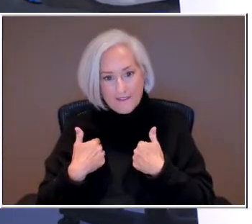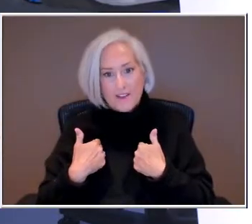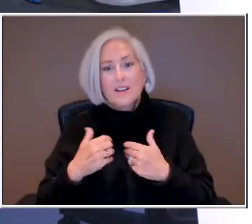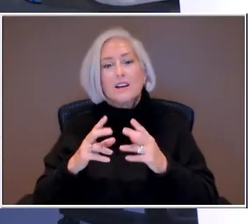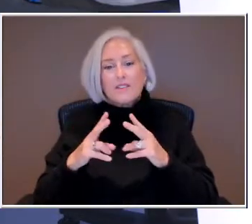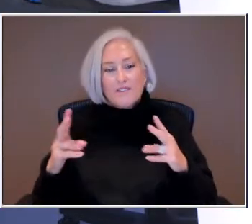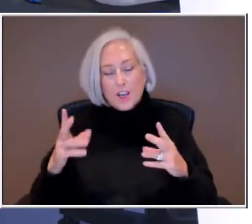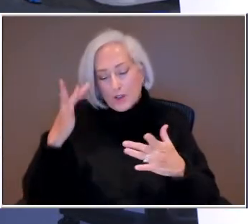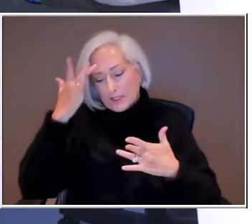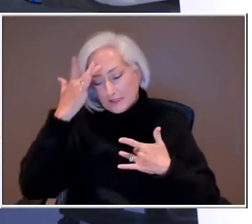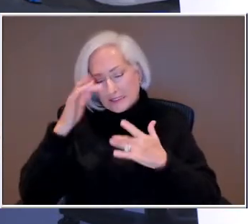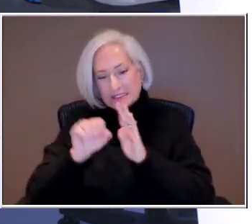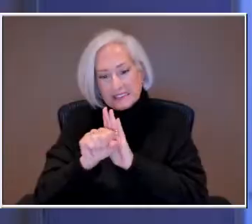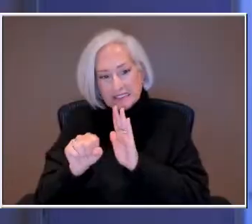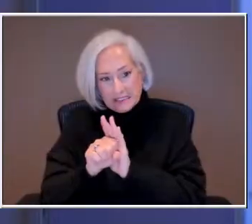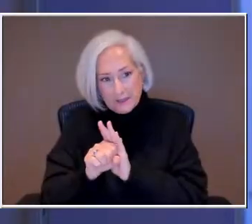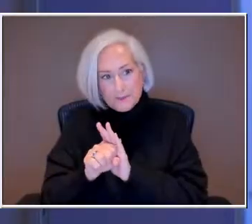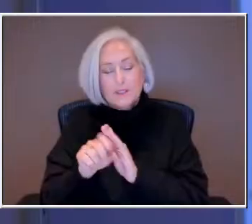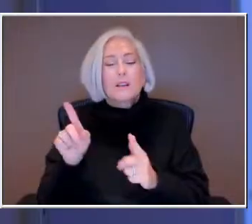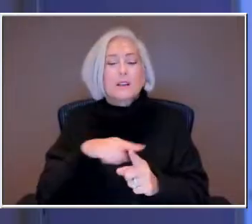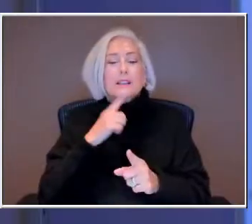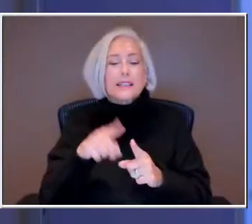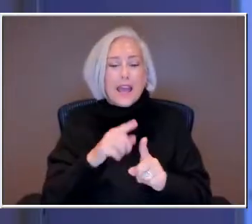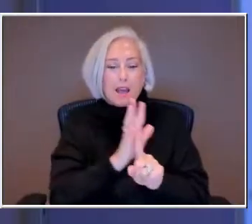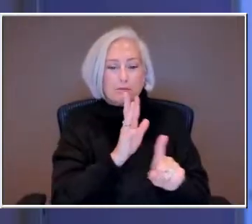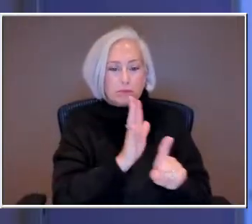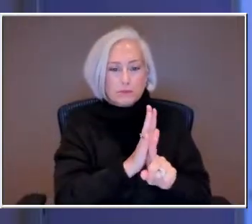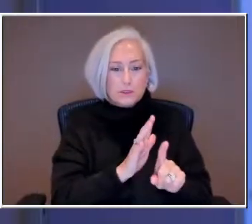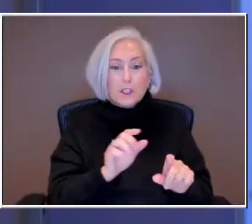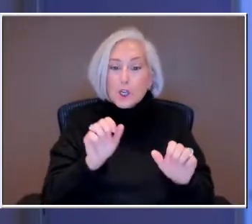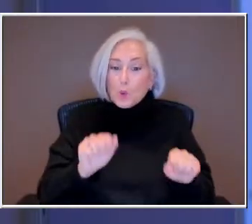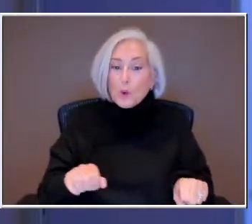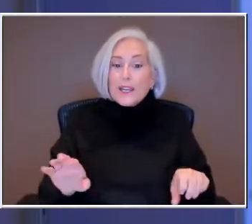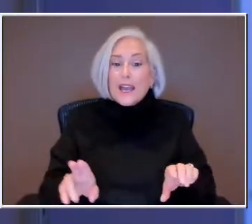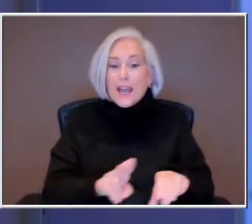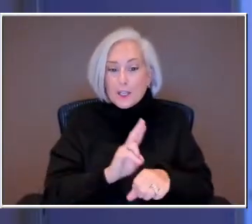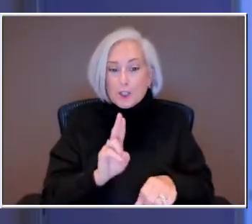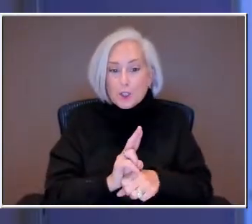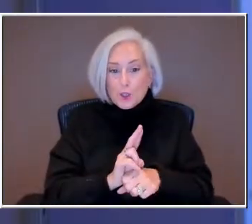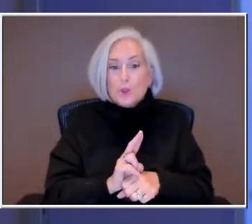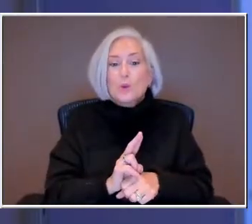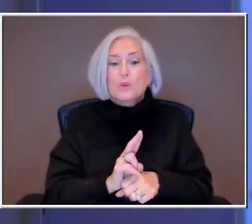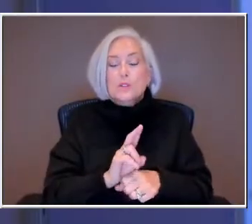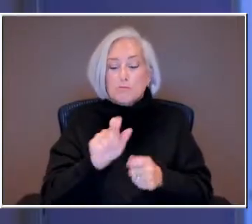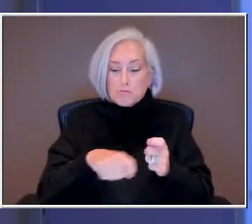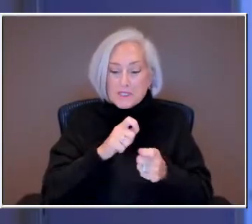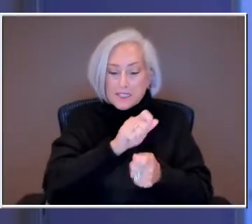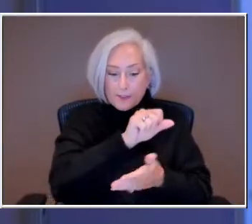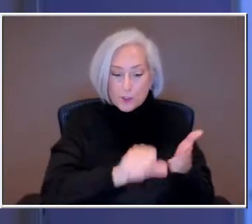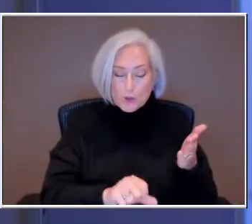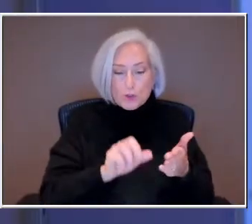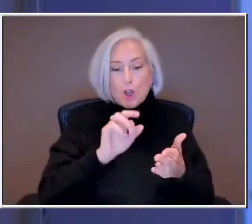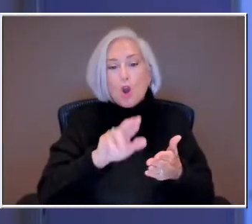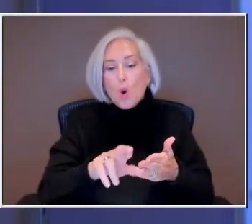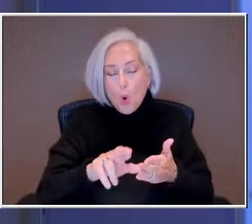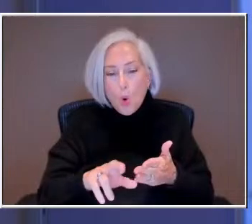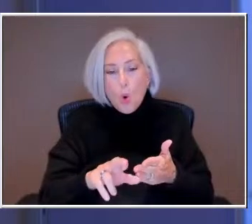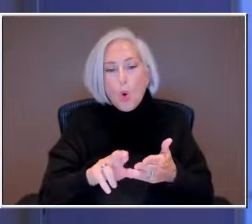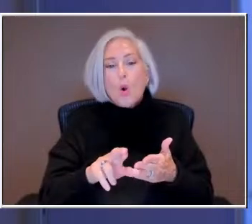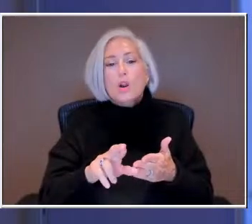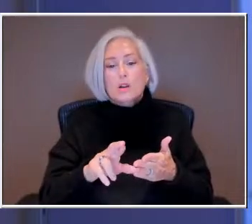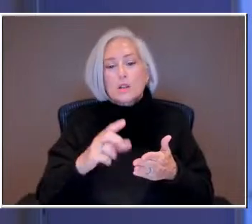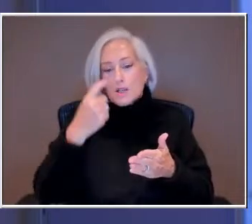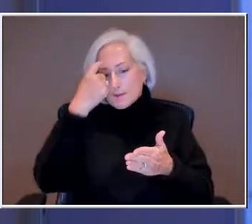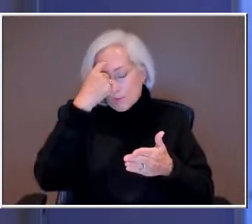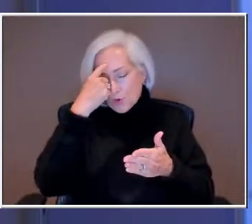now we can use very targeted radiation in the brain, or stereotactic radiosurgery, so we don't really need to treat the whole brain unless someone really has